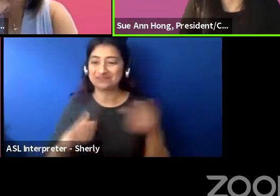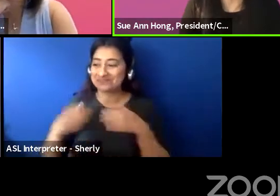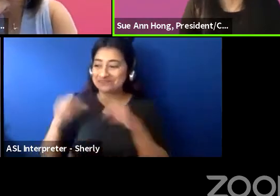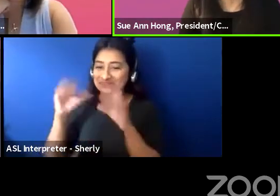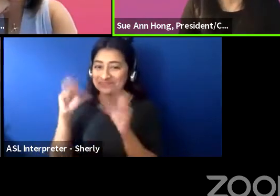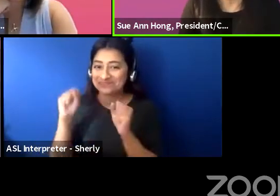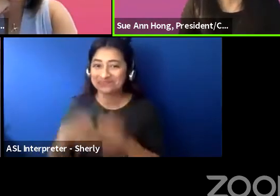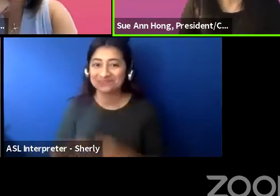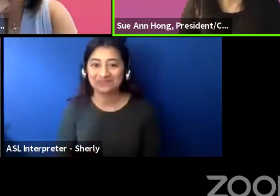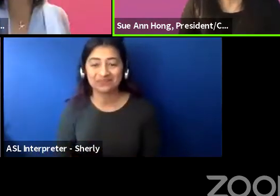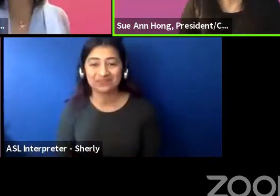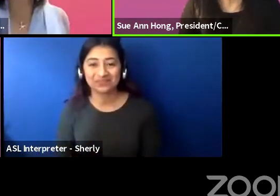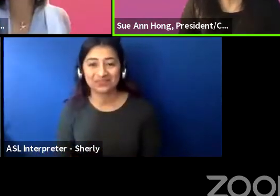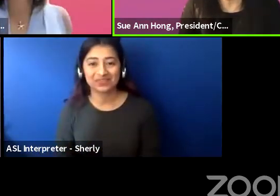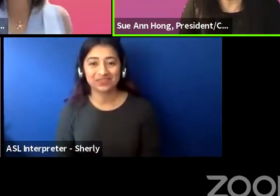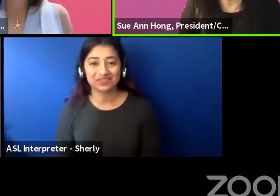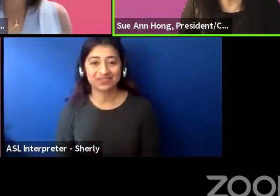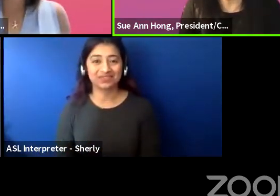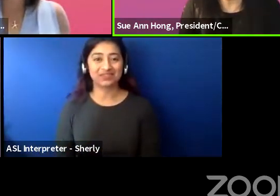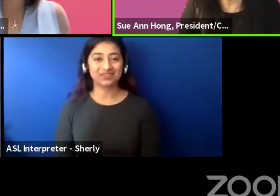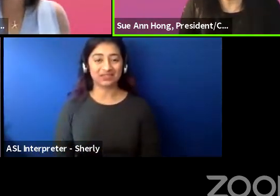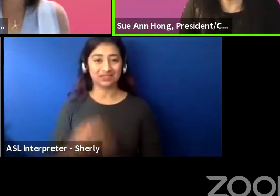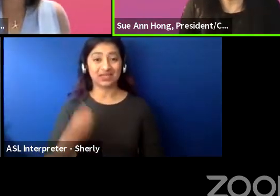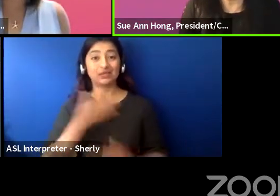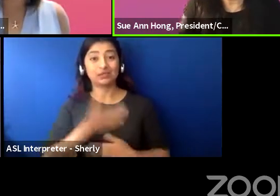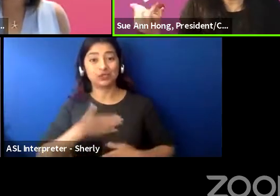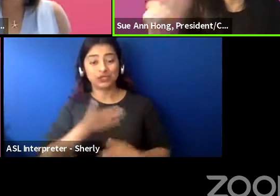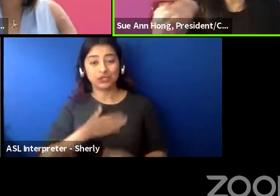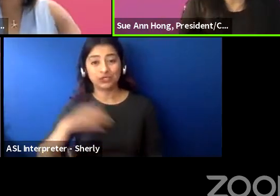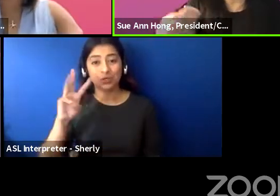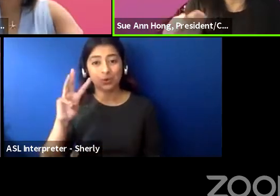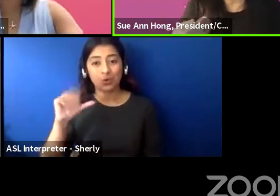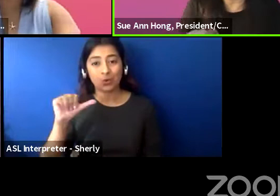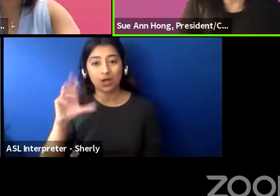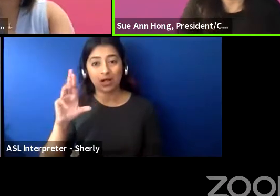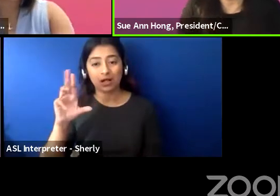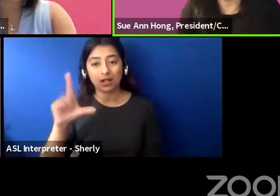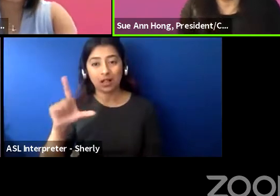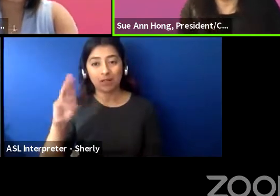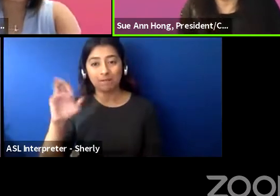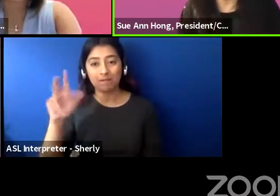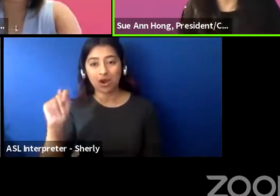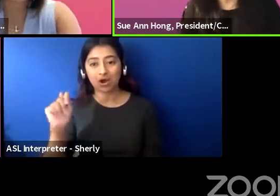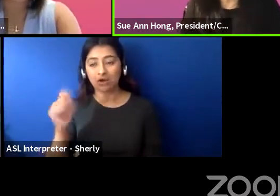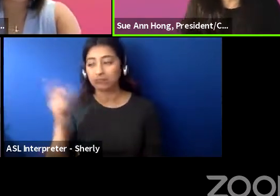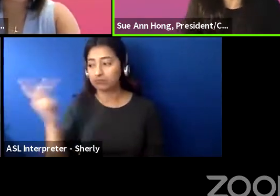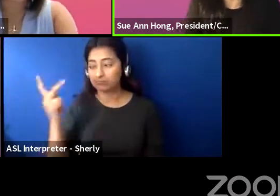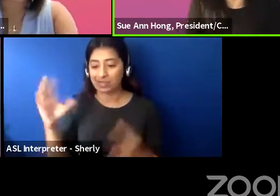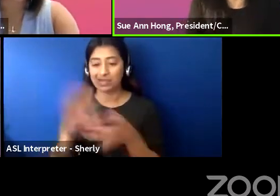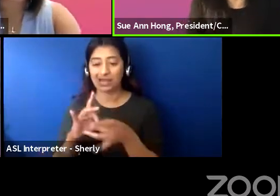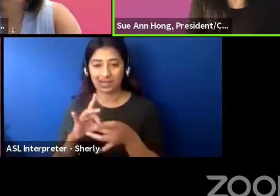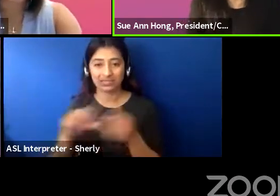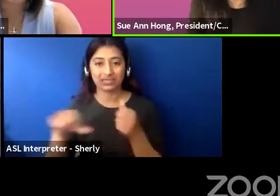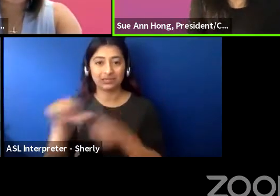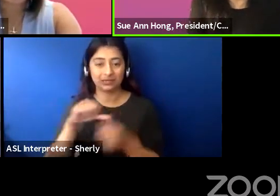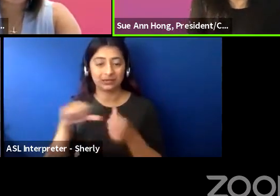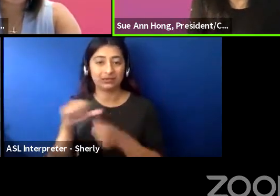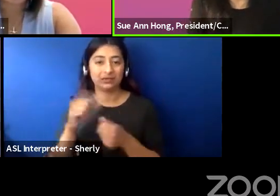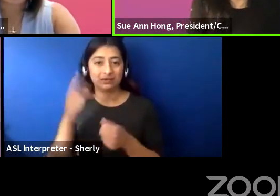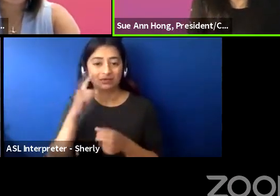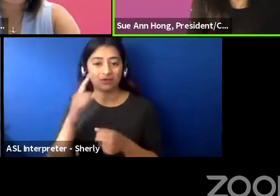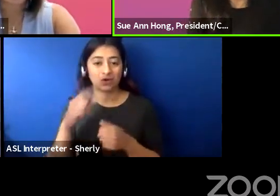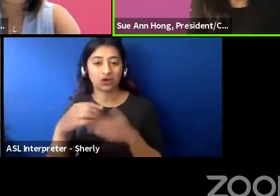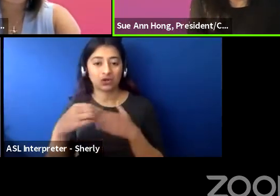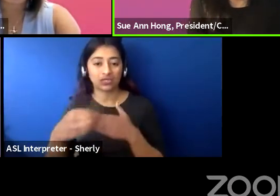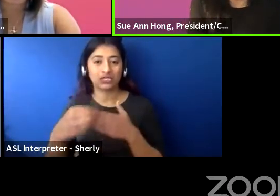And appreciate Walmart helping connected Carla and I actually through the Leadership Coalition. So thank you for